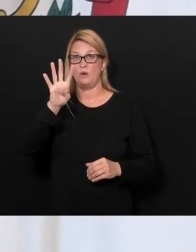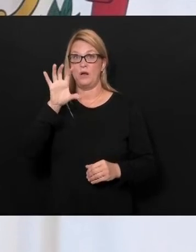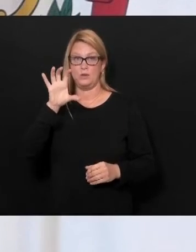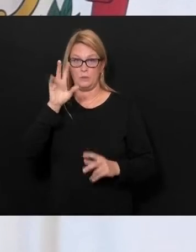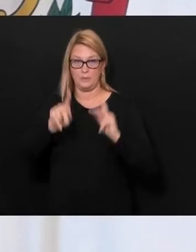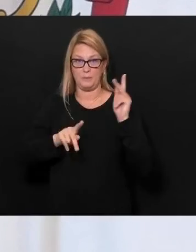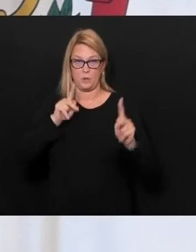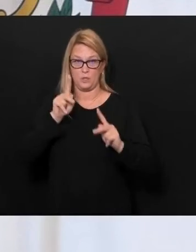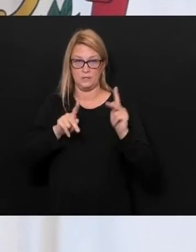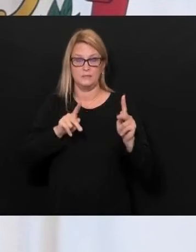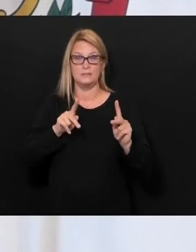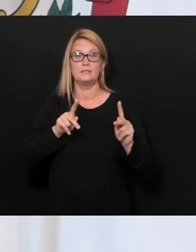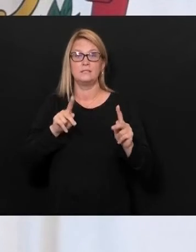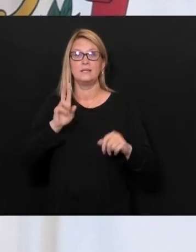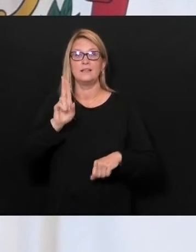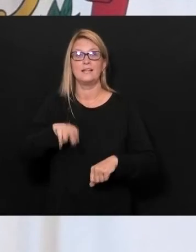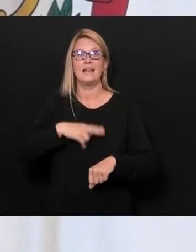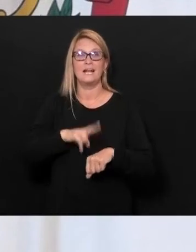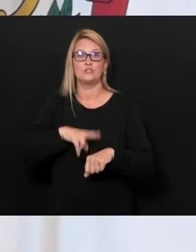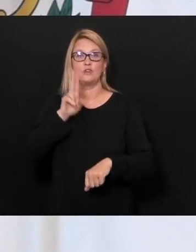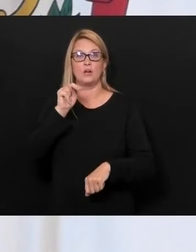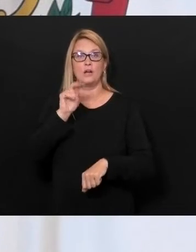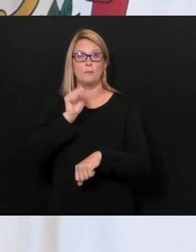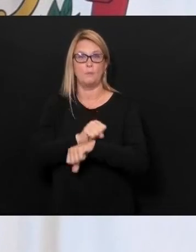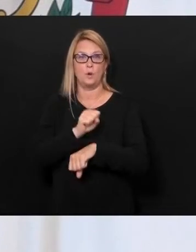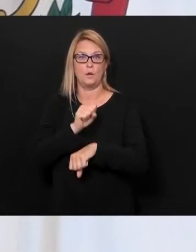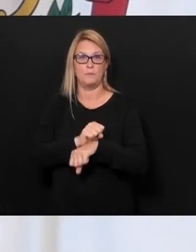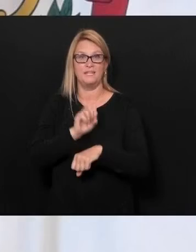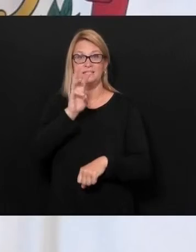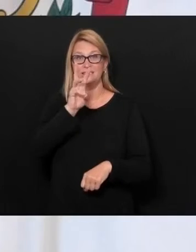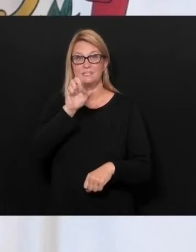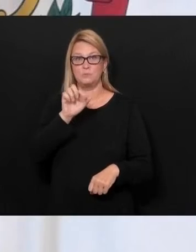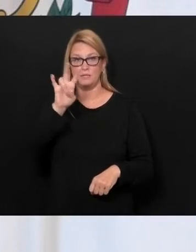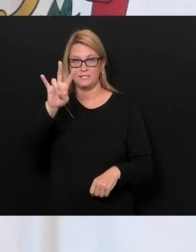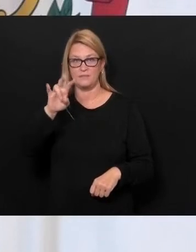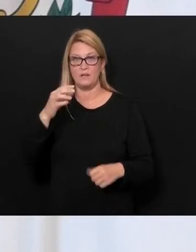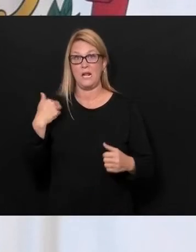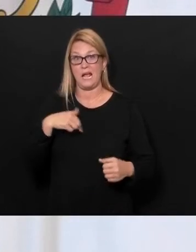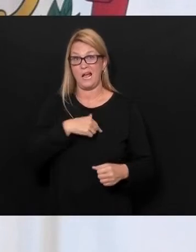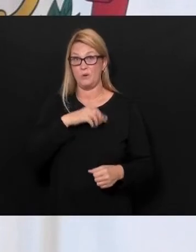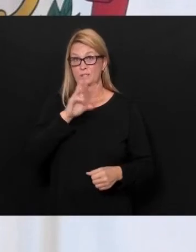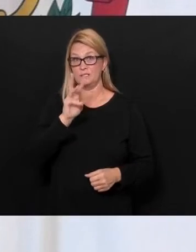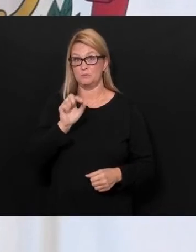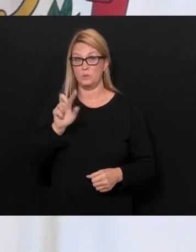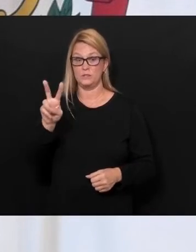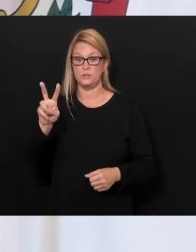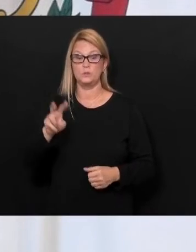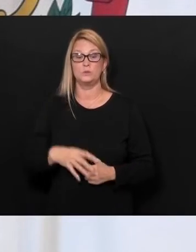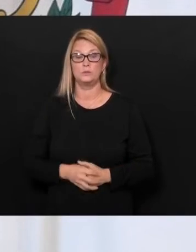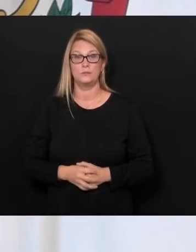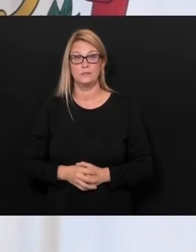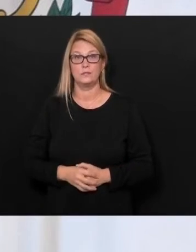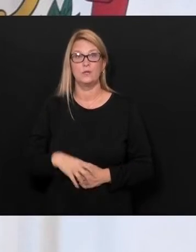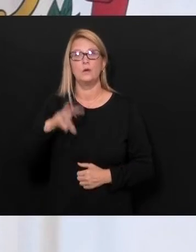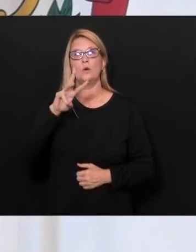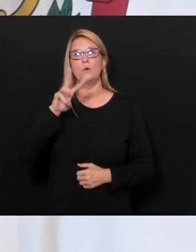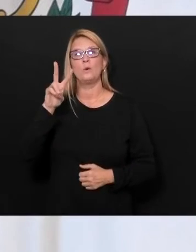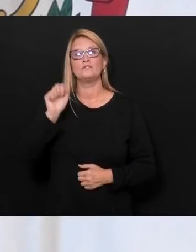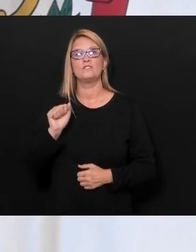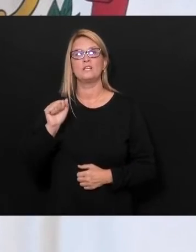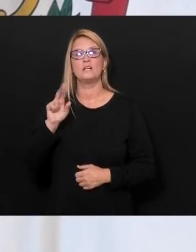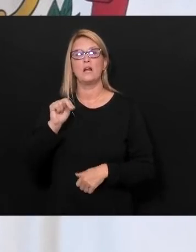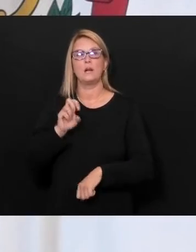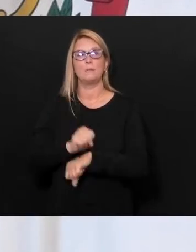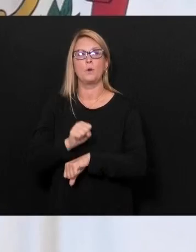good. The national unemployment rate is at 6.7. Ours is at 6.2. West Virginia's